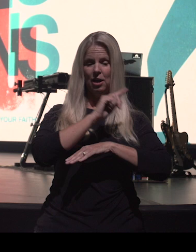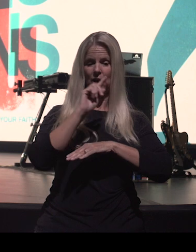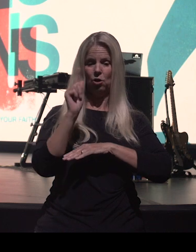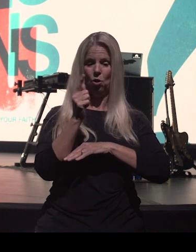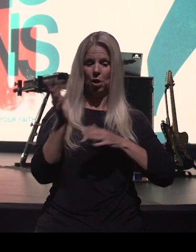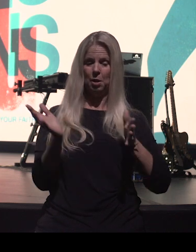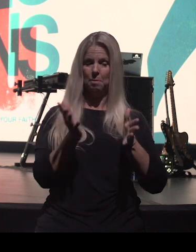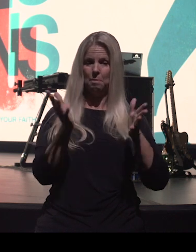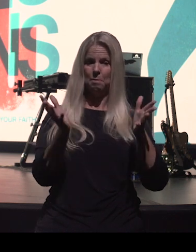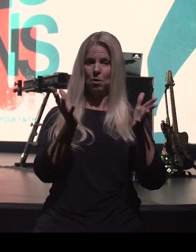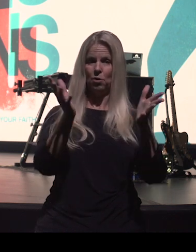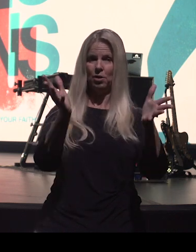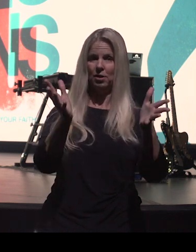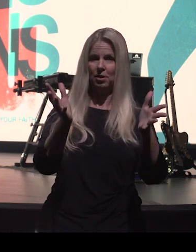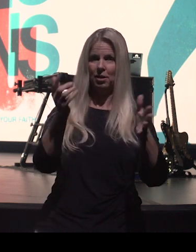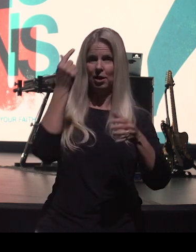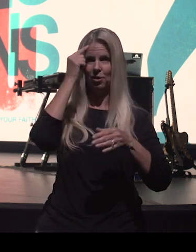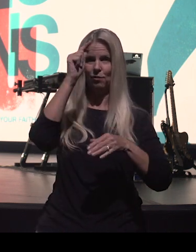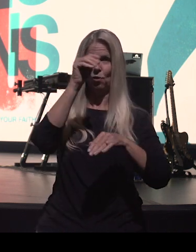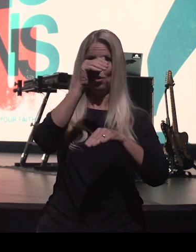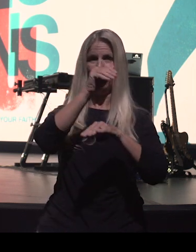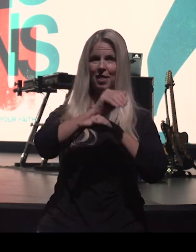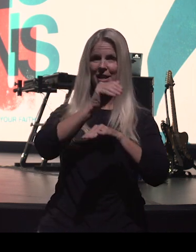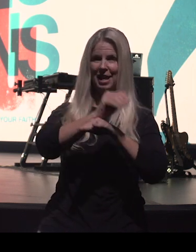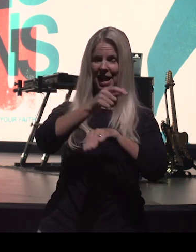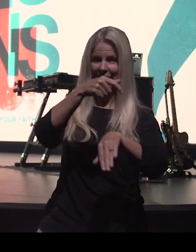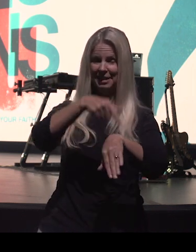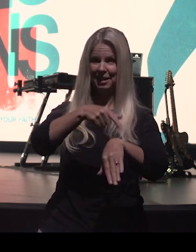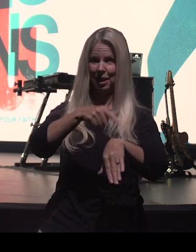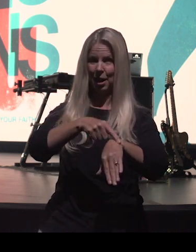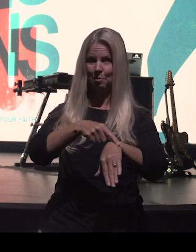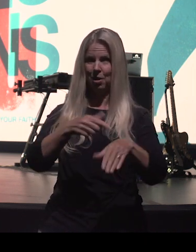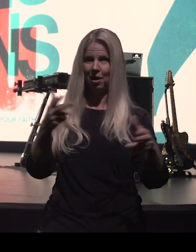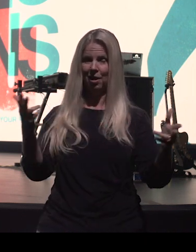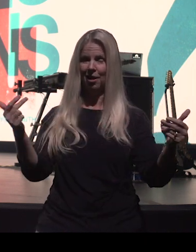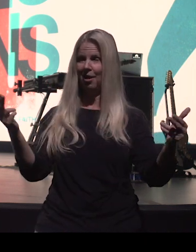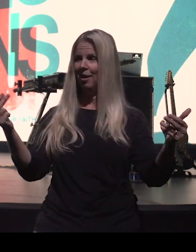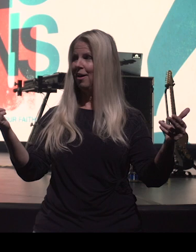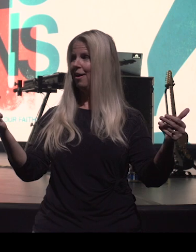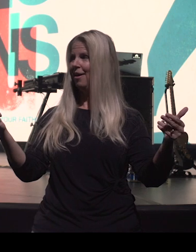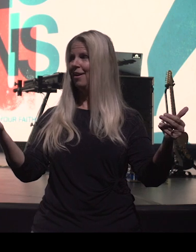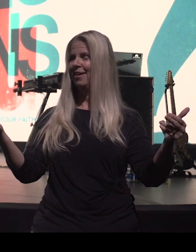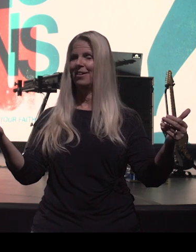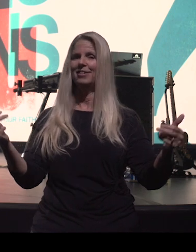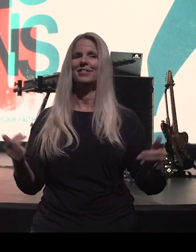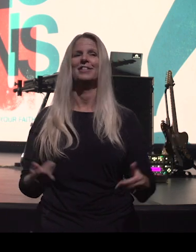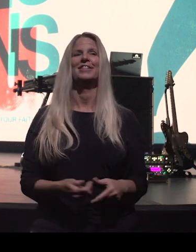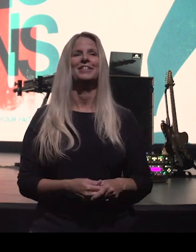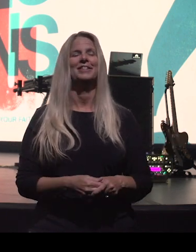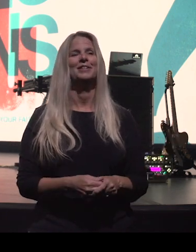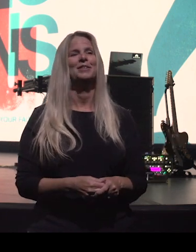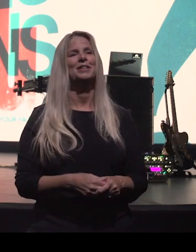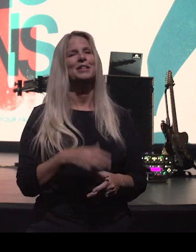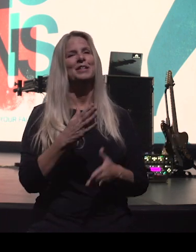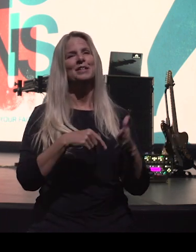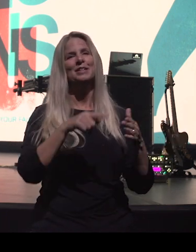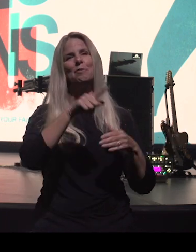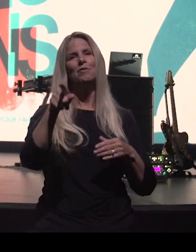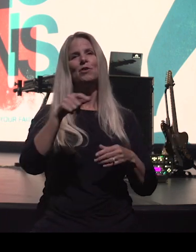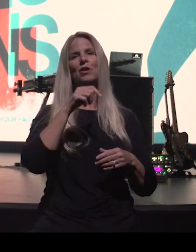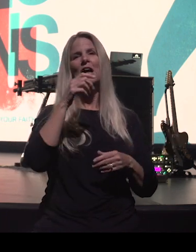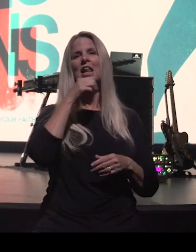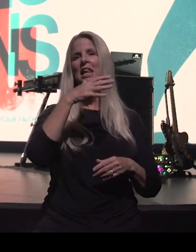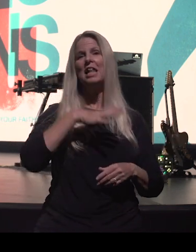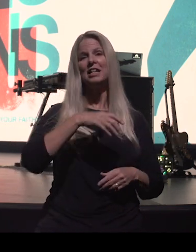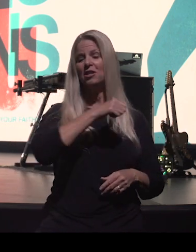could get something at night from her. That's nervous laughter in the room. That's nervous. Some of you, don't elbow him, ladies, because I